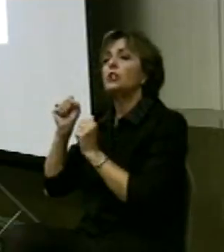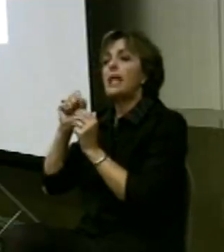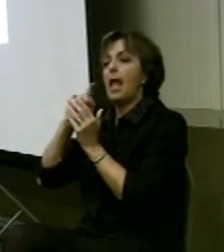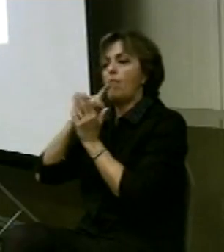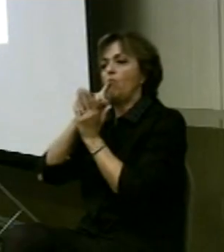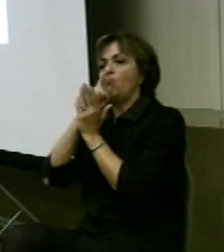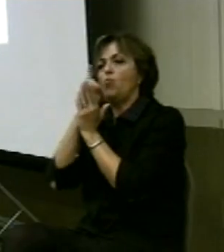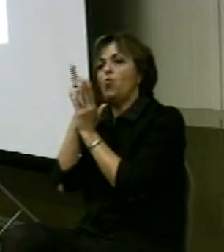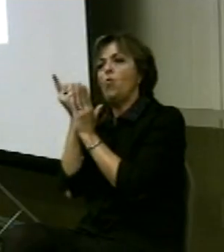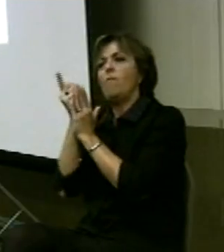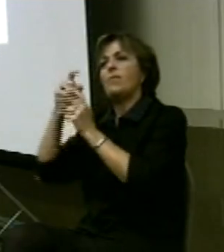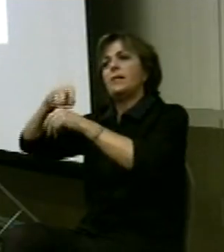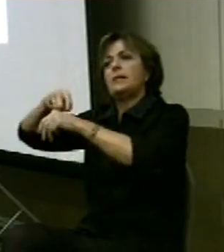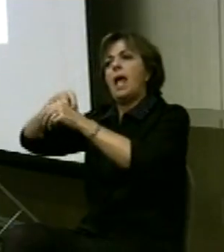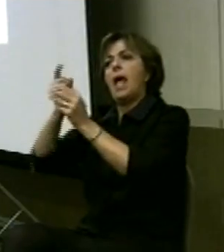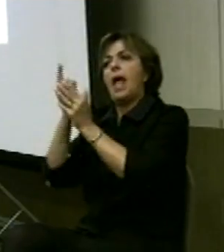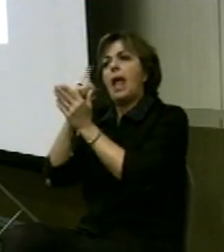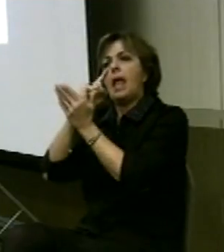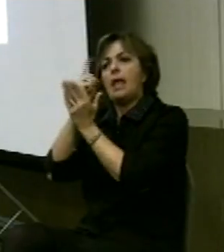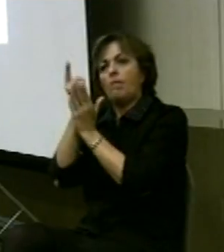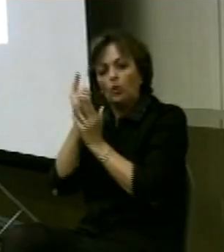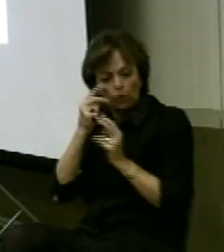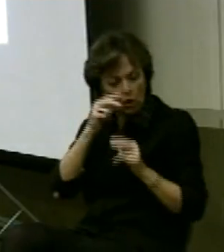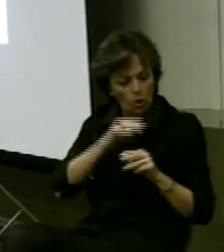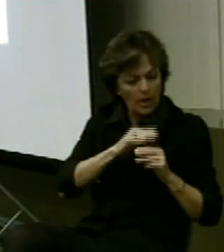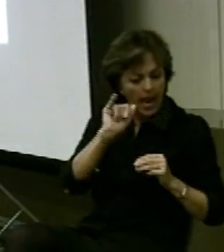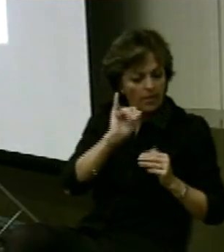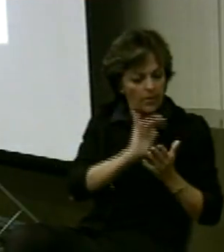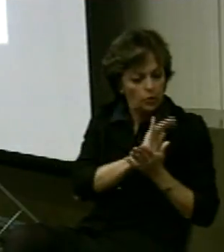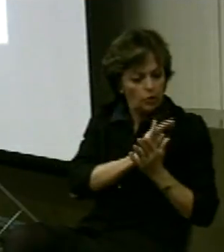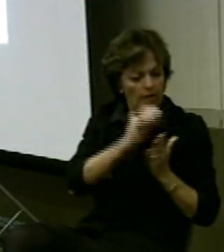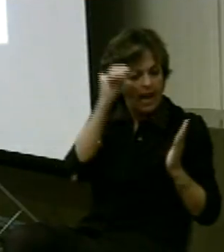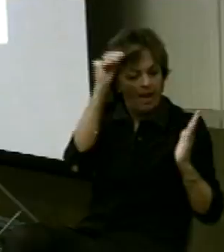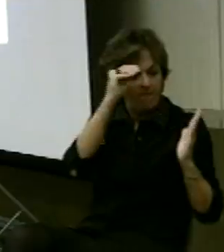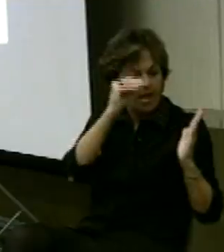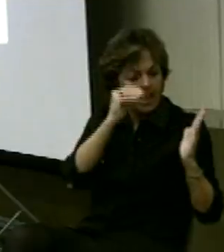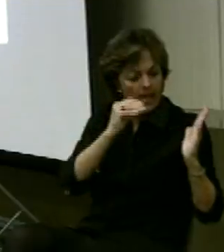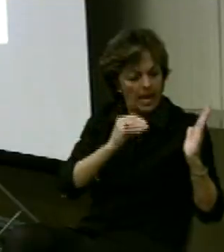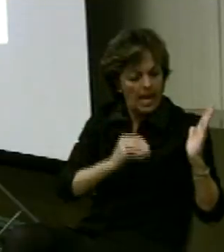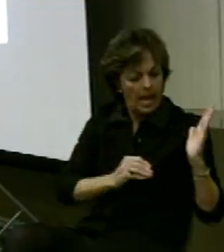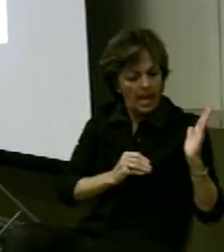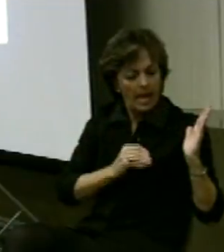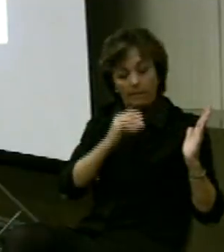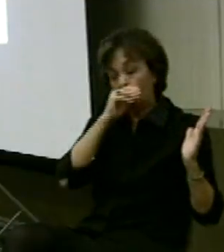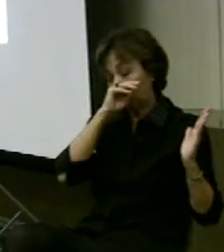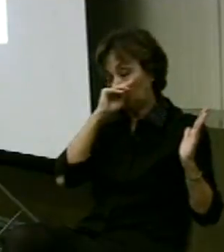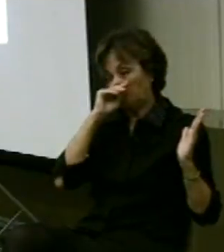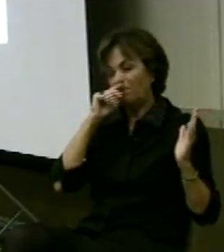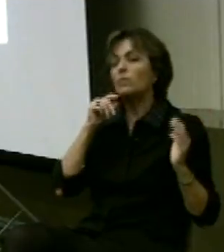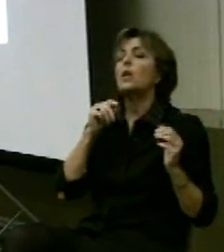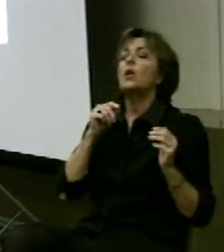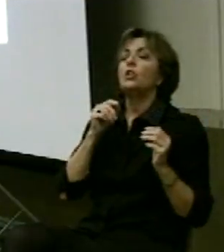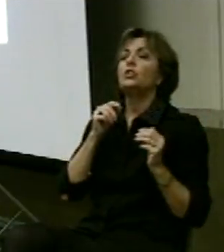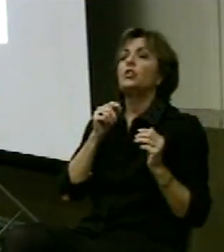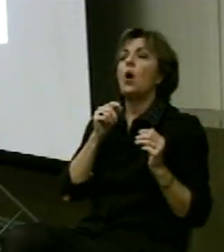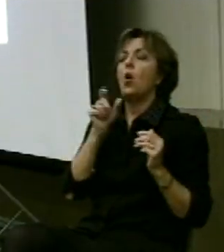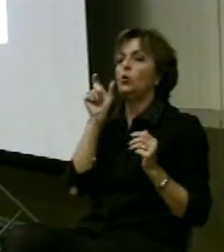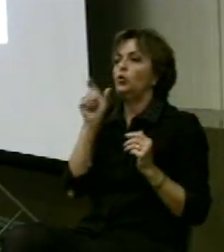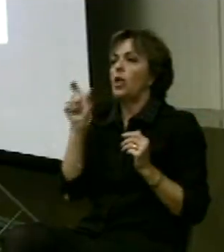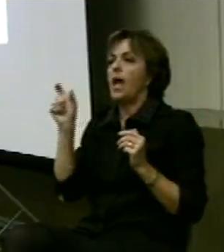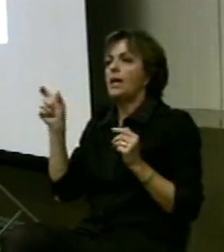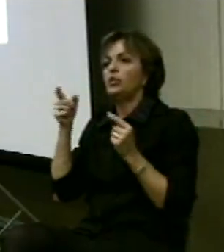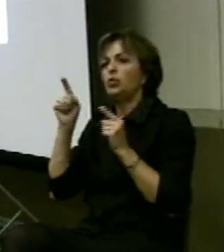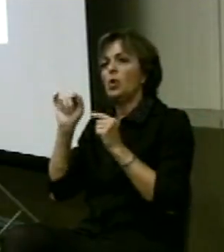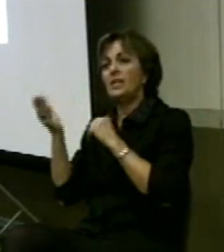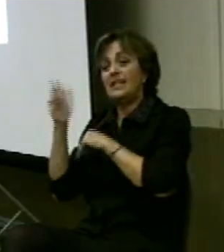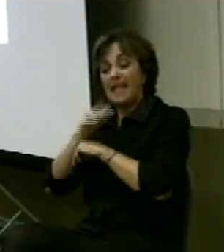hand, so that she can go back to her sheet and fill in those intervals. Okay, great. So chunks throughout the day, whether that student was